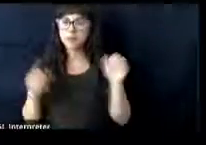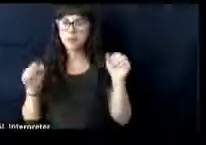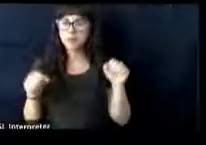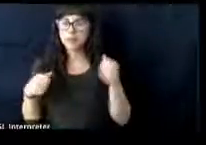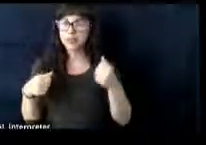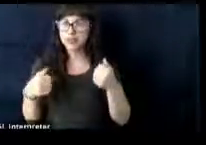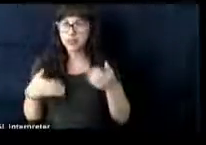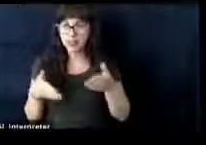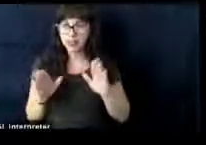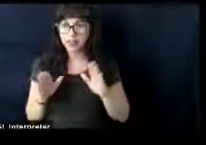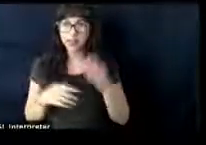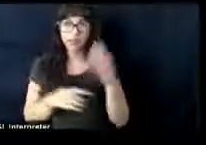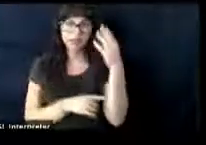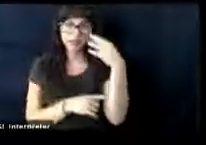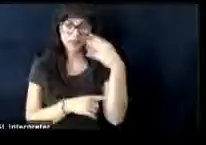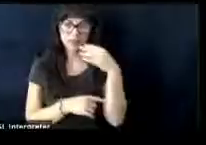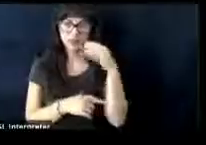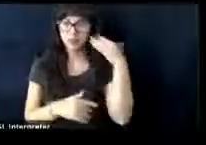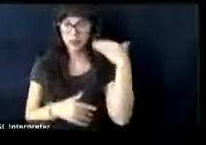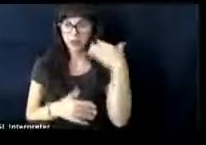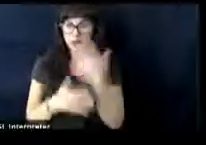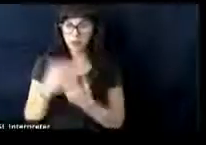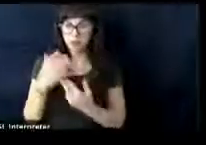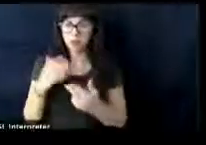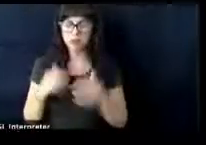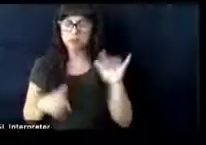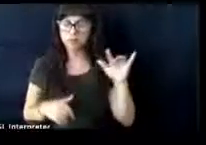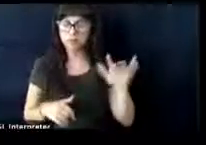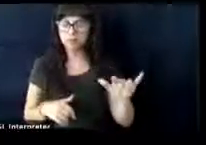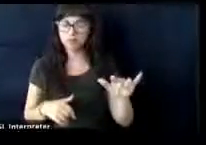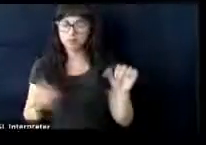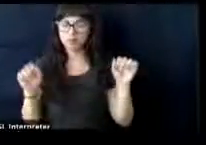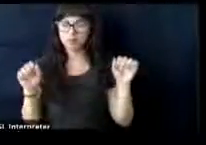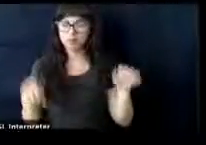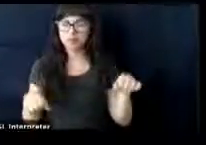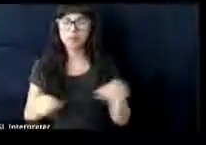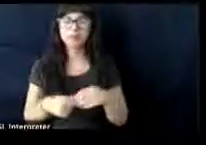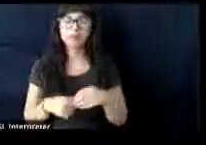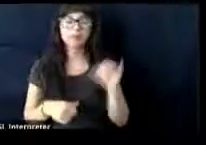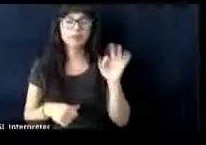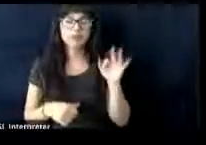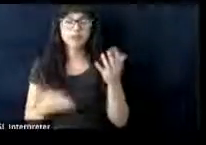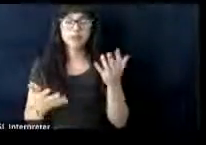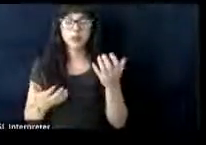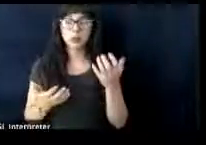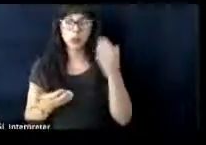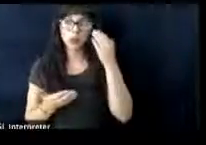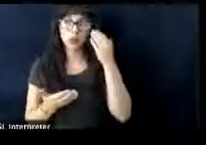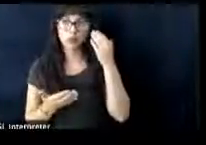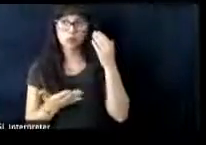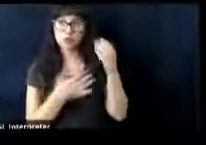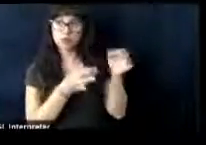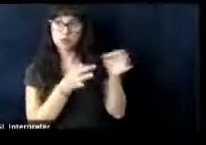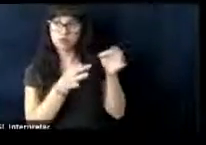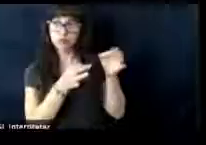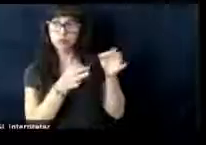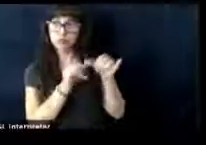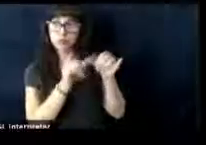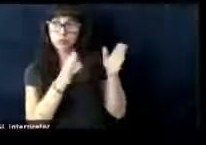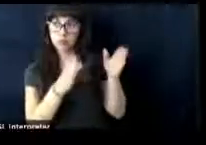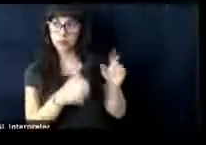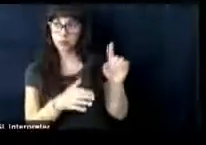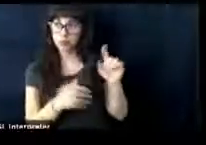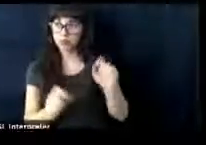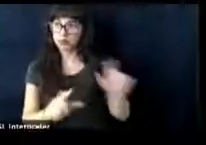and video in the lower left corner of your screen. If you will please let the mapper know what area you would like to discuss today, the floor is yours.